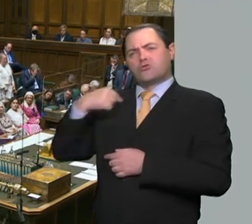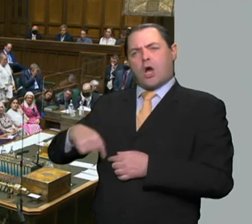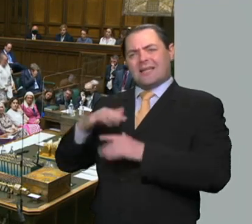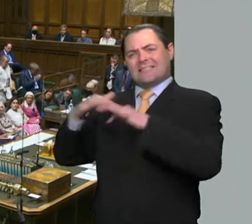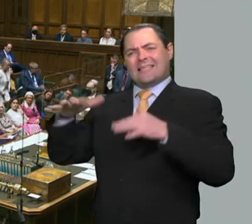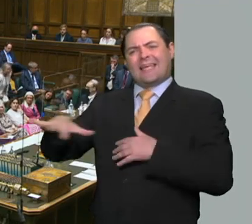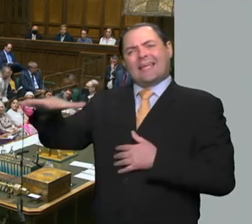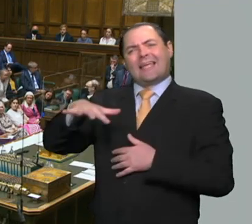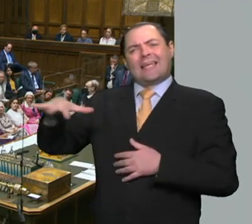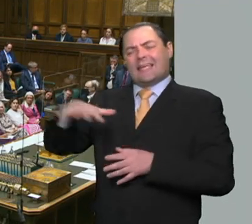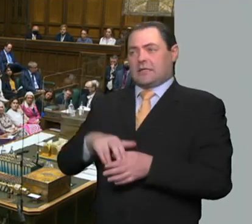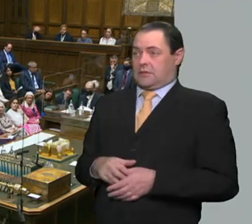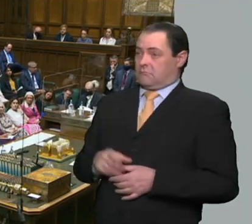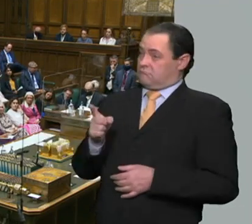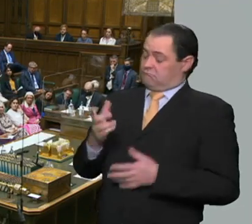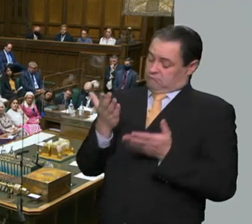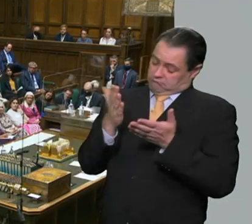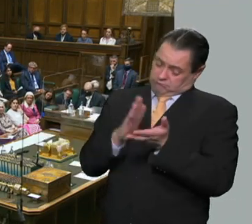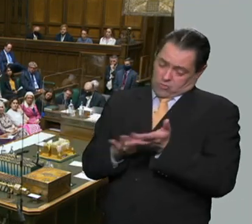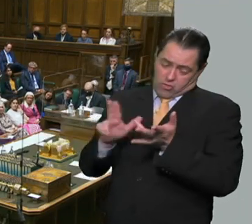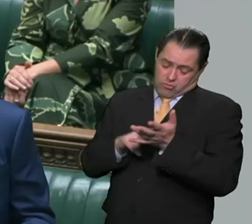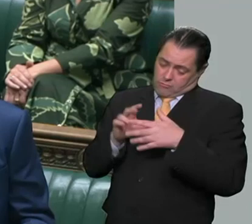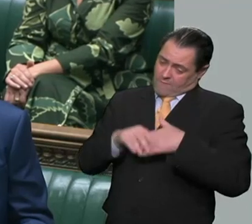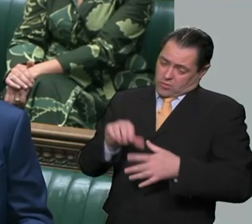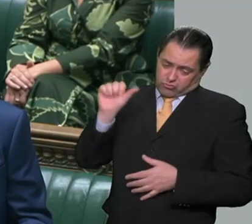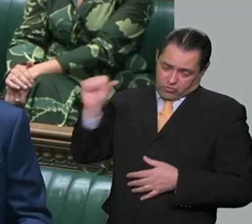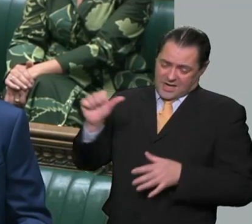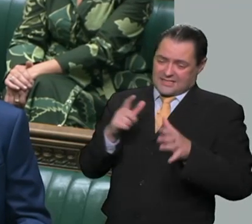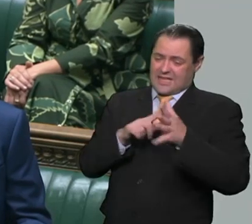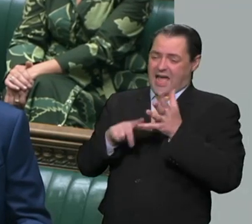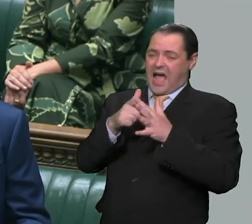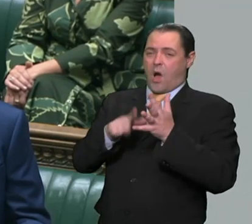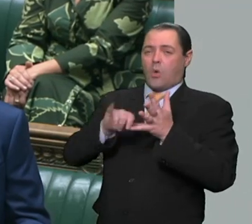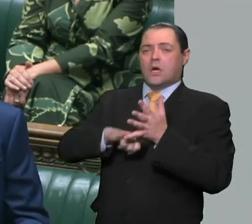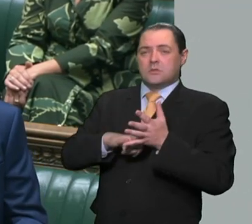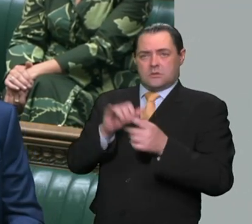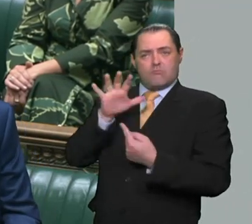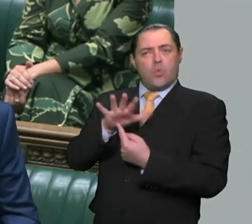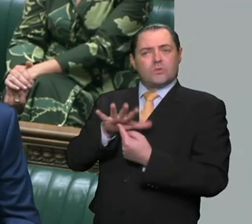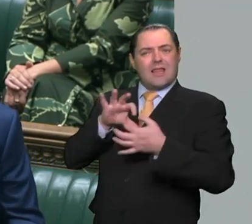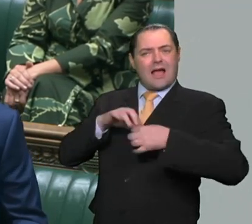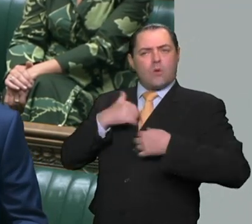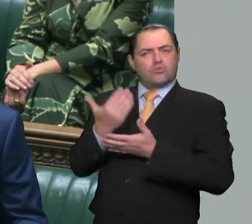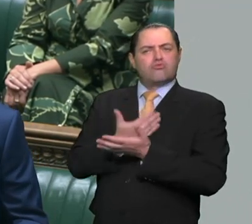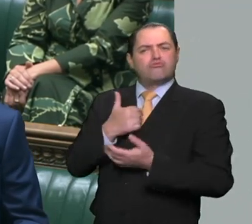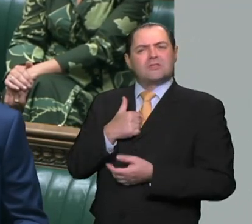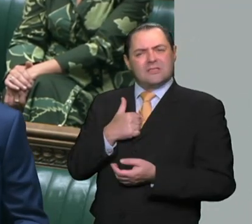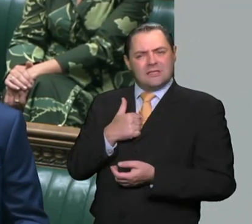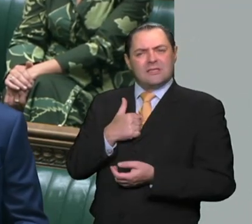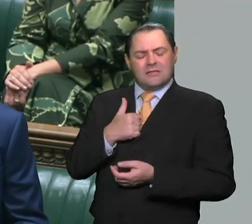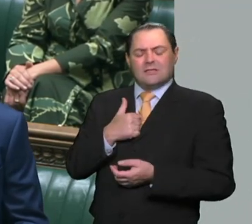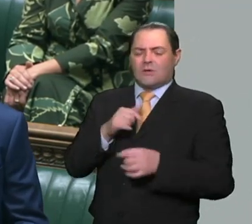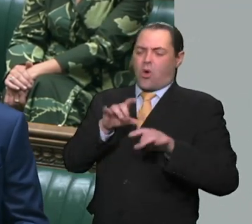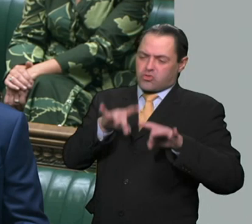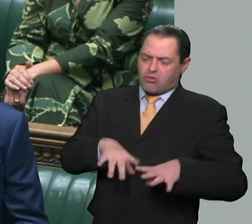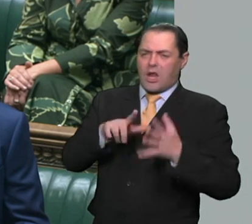My honourable friend is absolutely bang on. The AUKUS partnership is incredibly important for our security. It